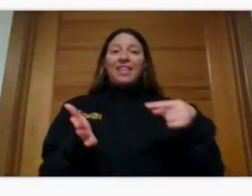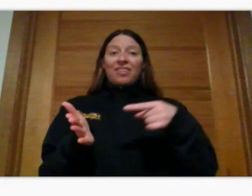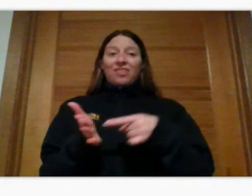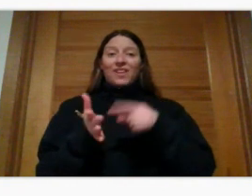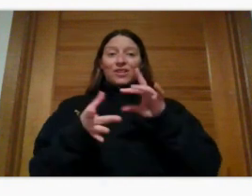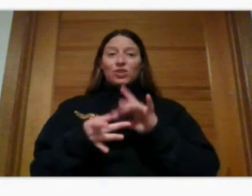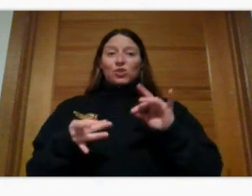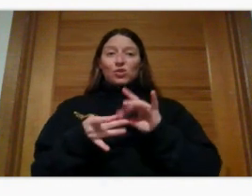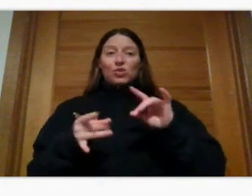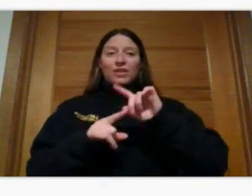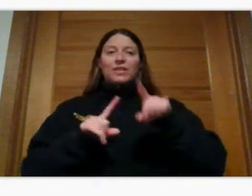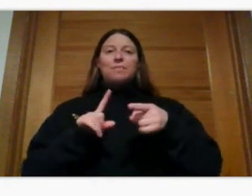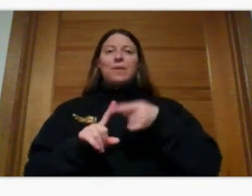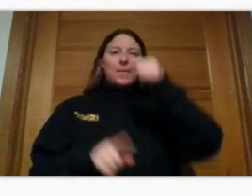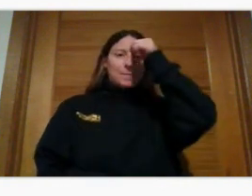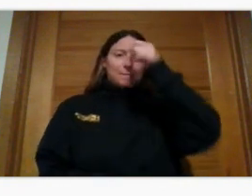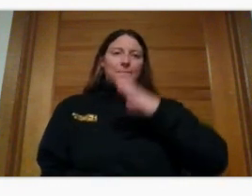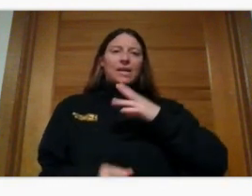Thank you.